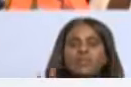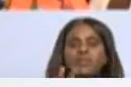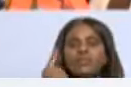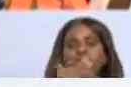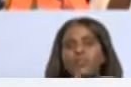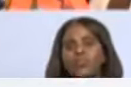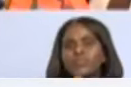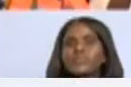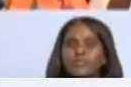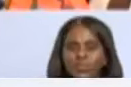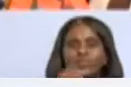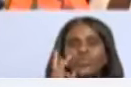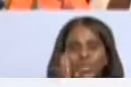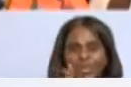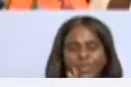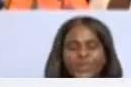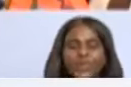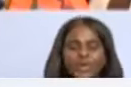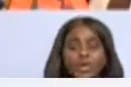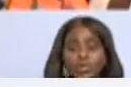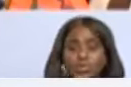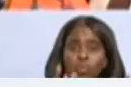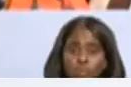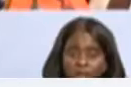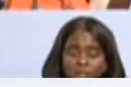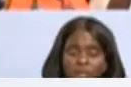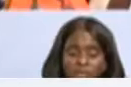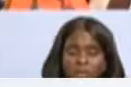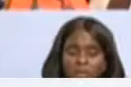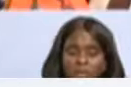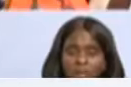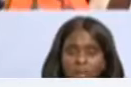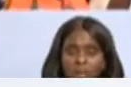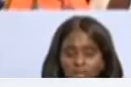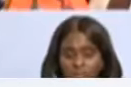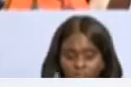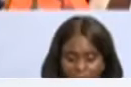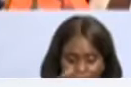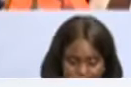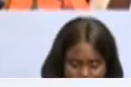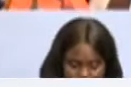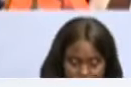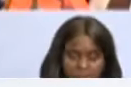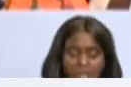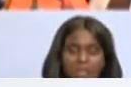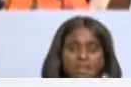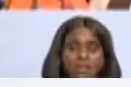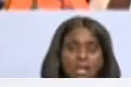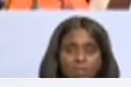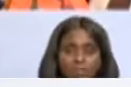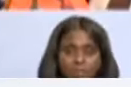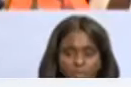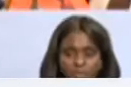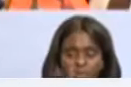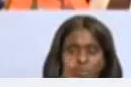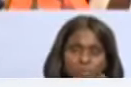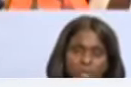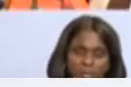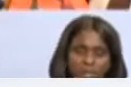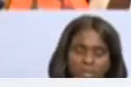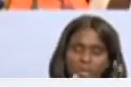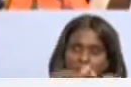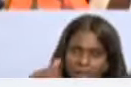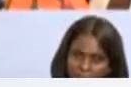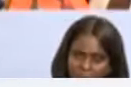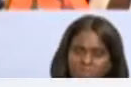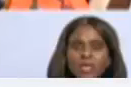supported. You want to plant in a dambo? Because you have dambos in your area, you'll be